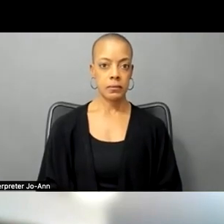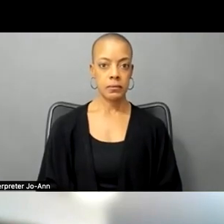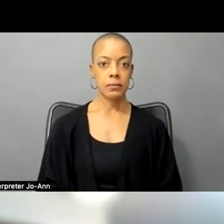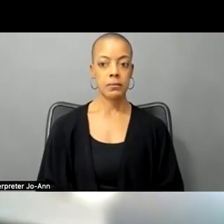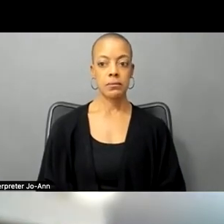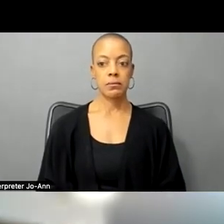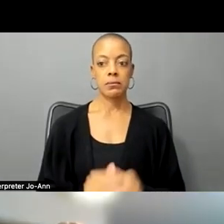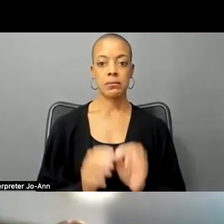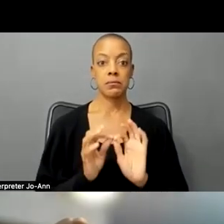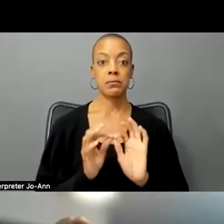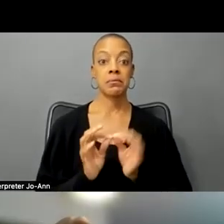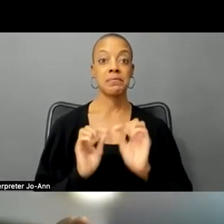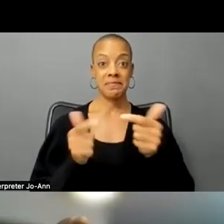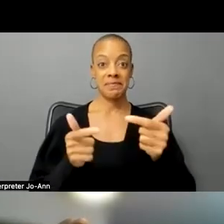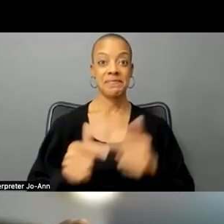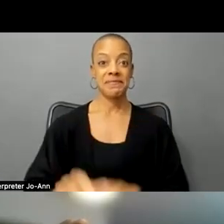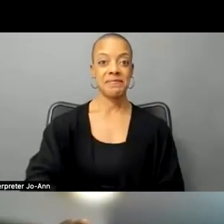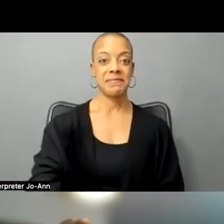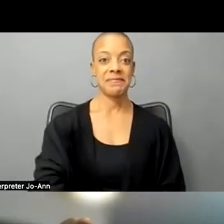Wonderful.